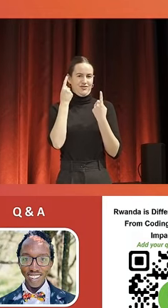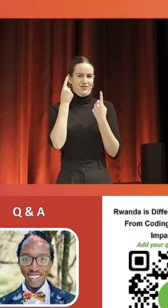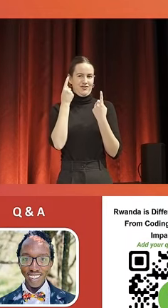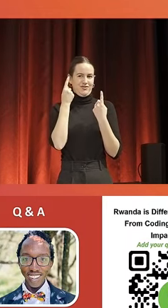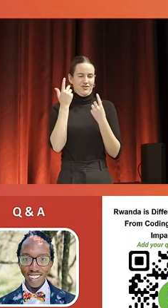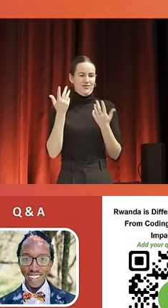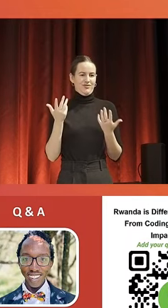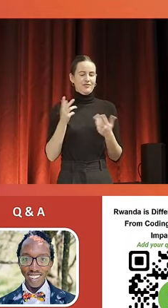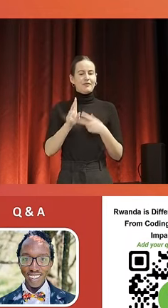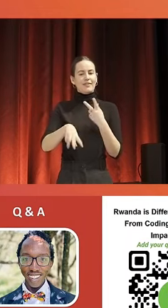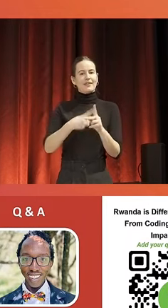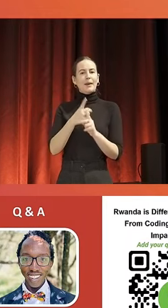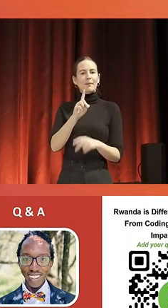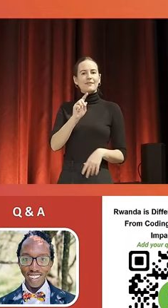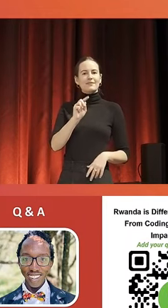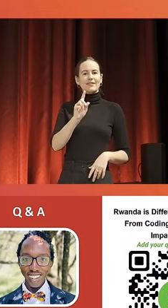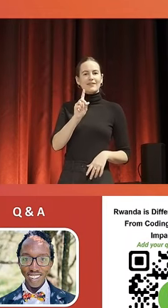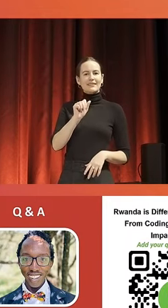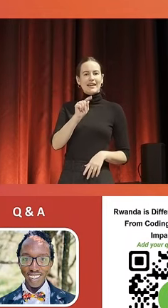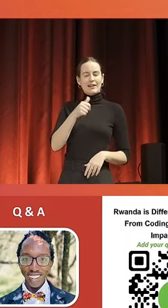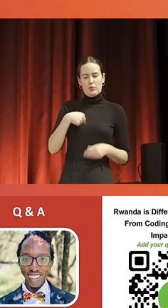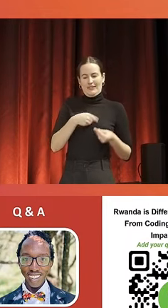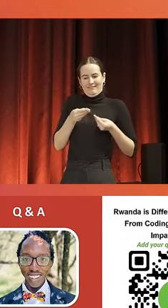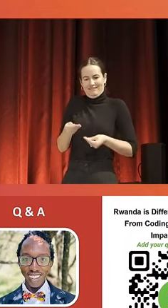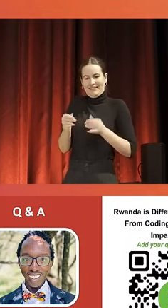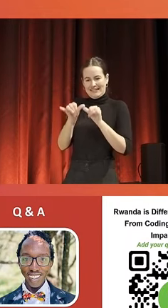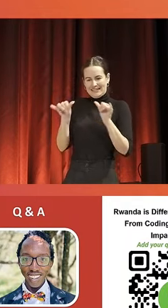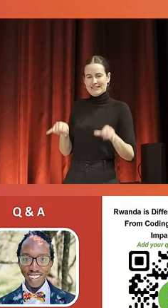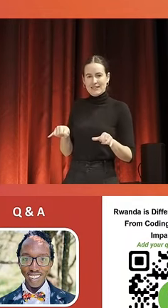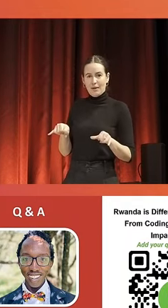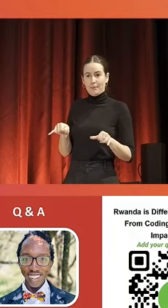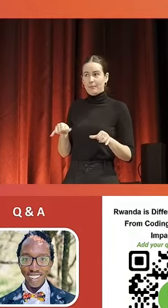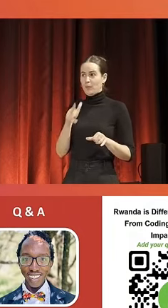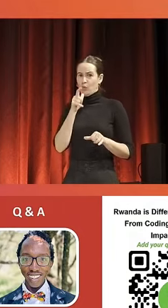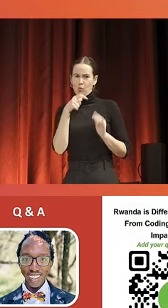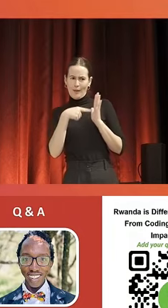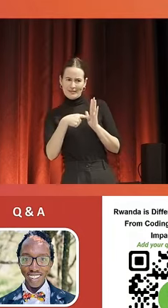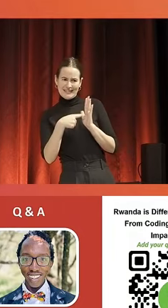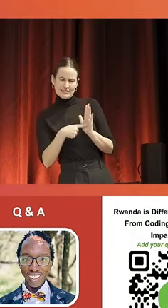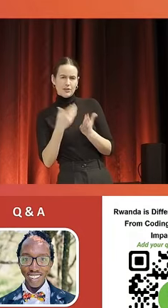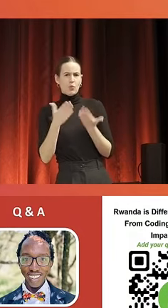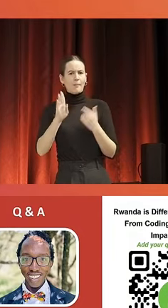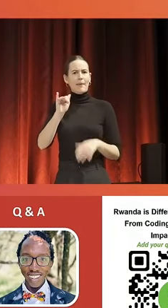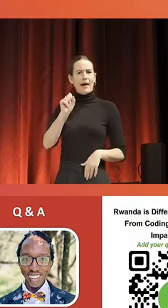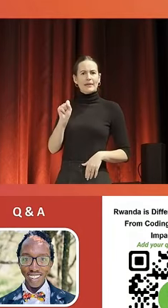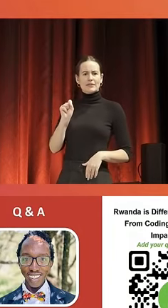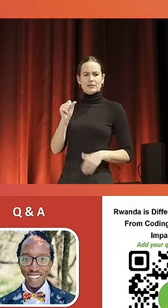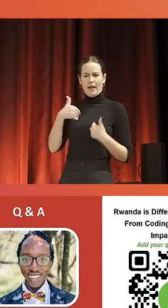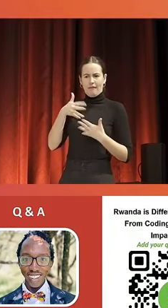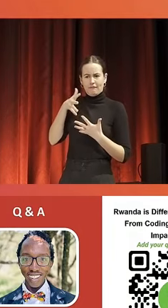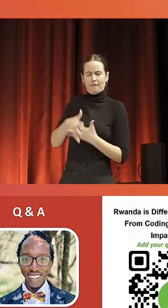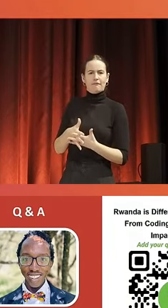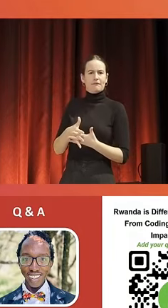what type of data we feed in and what type of biases and representations does it end up outputting.